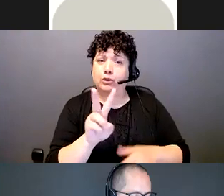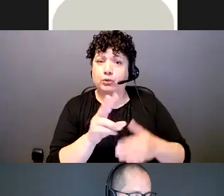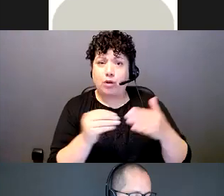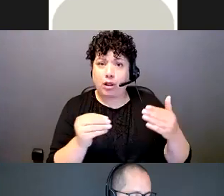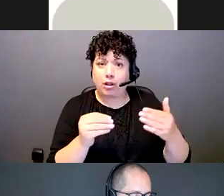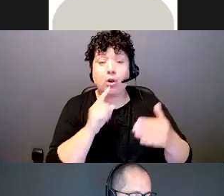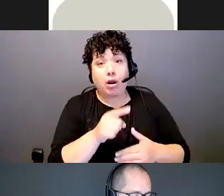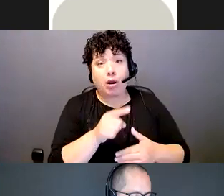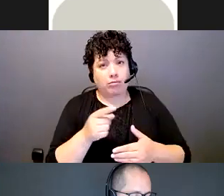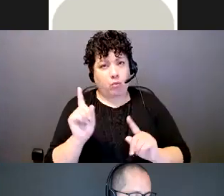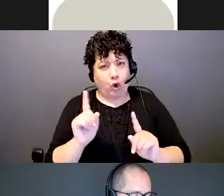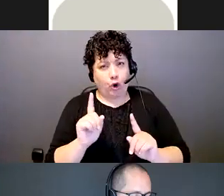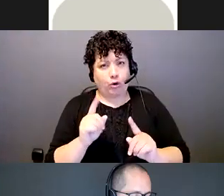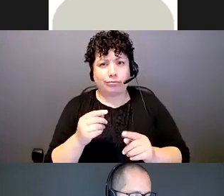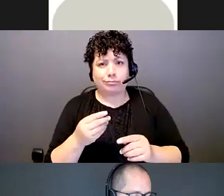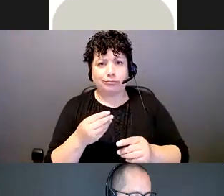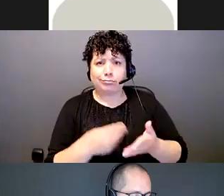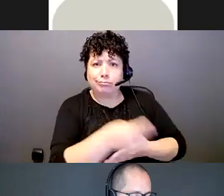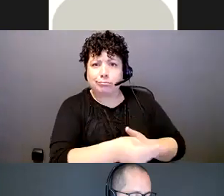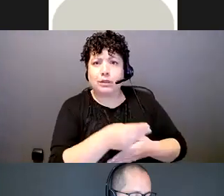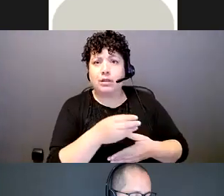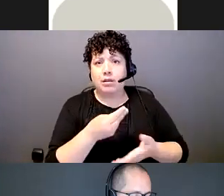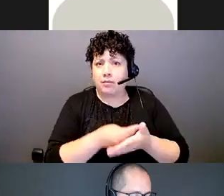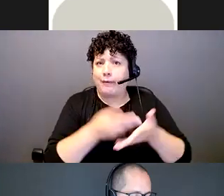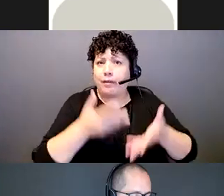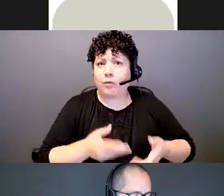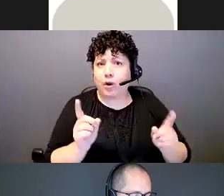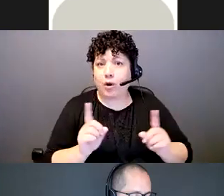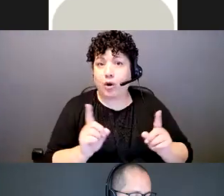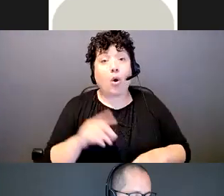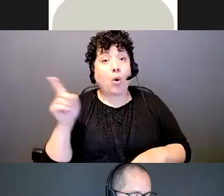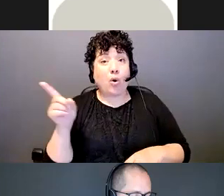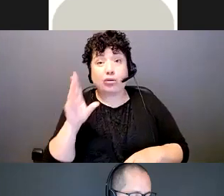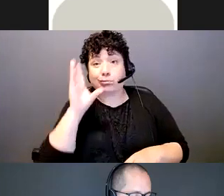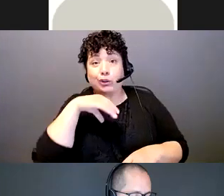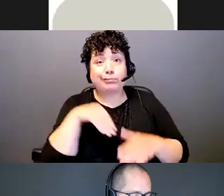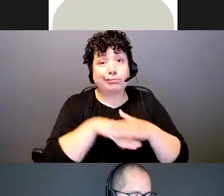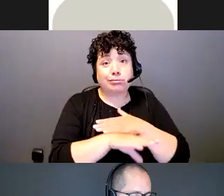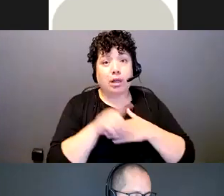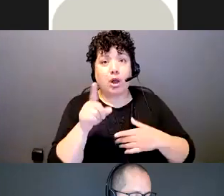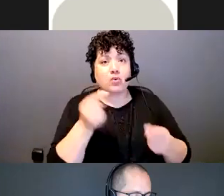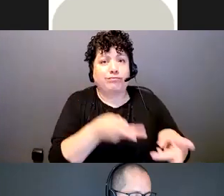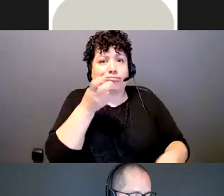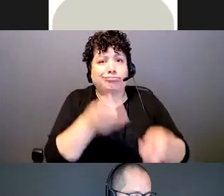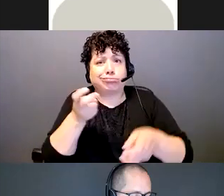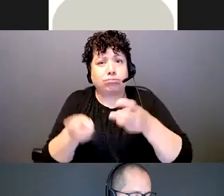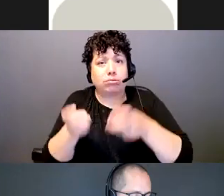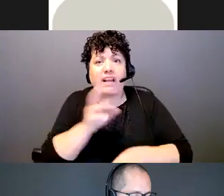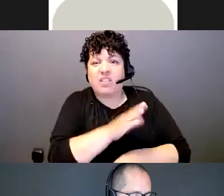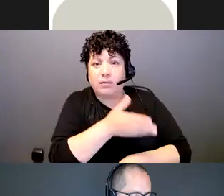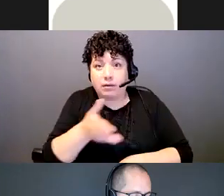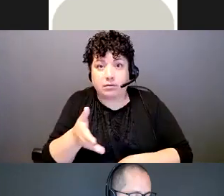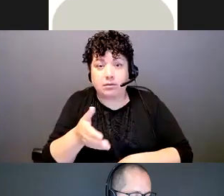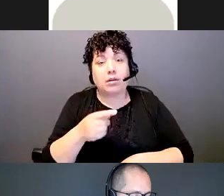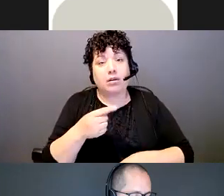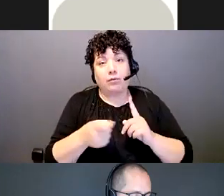Or the person comes in and helps themselves to the jewelry or other possessions of the older adult